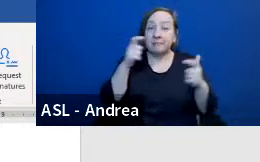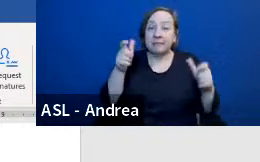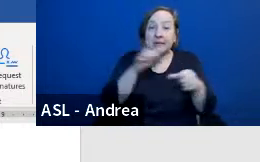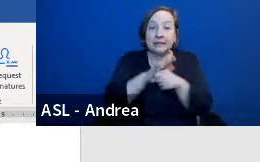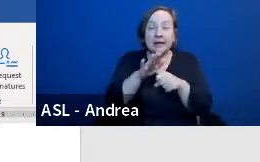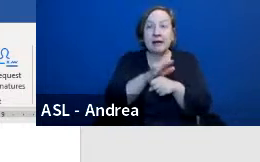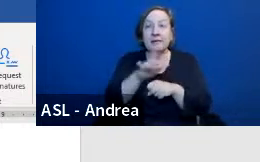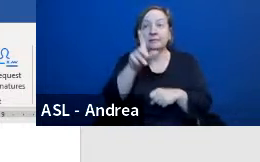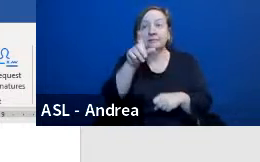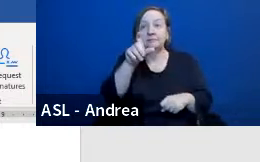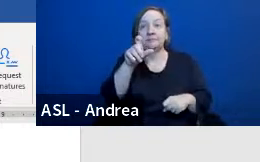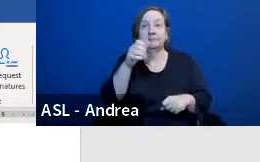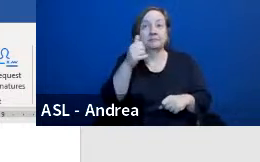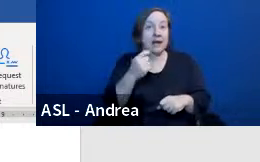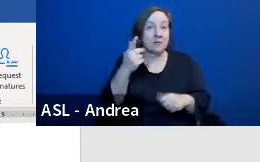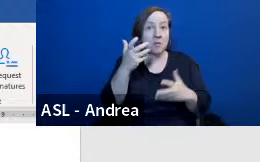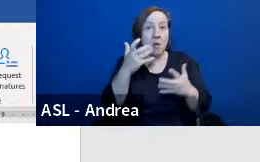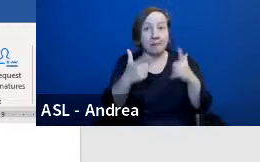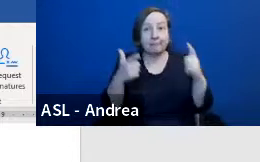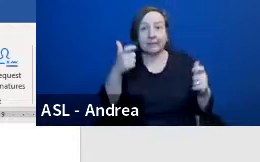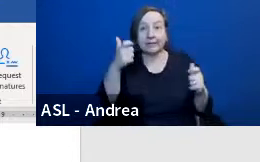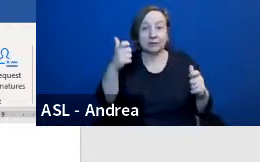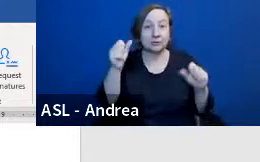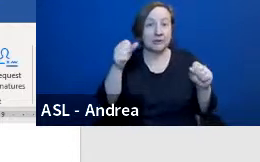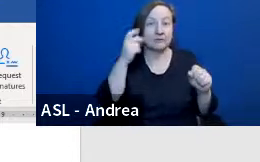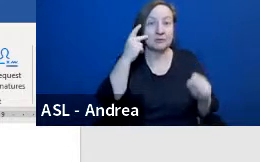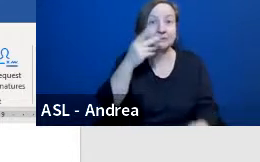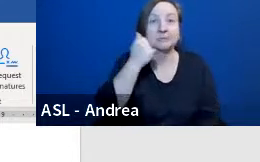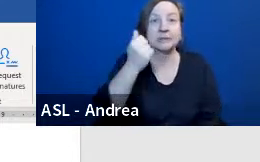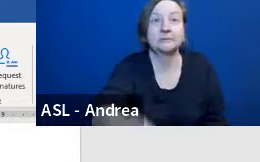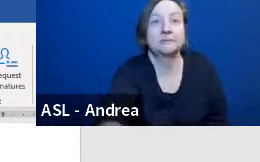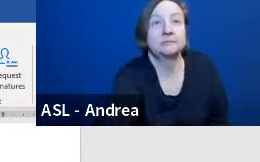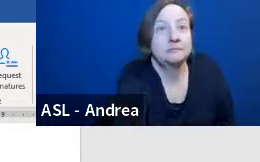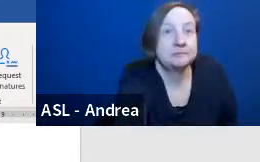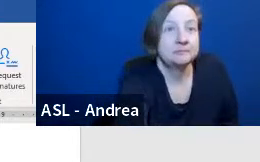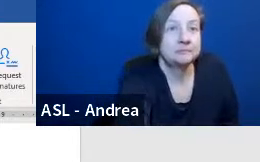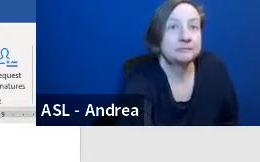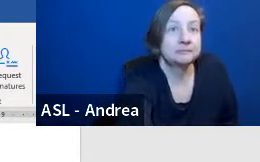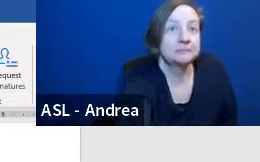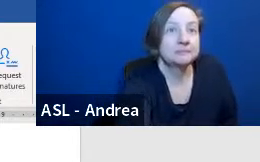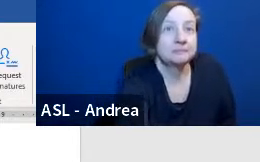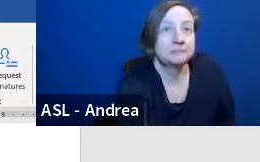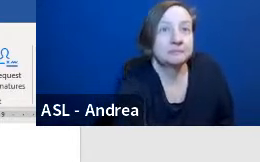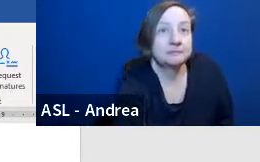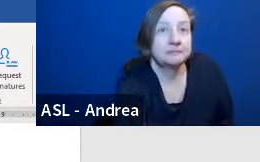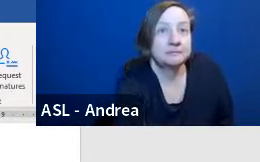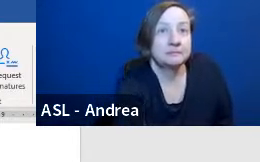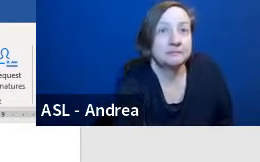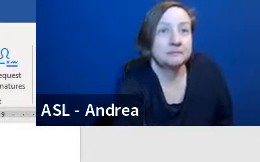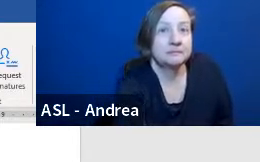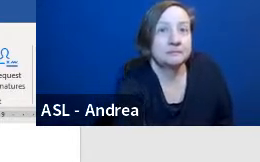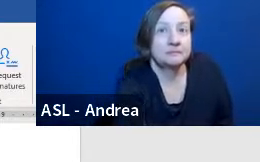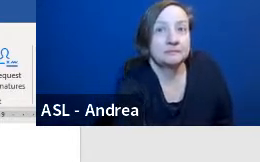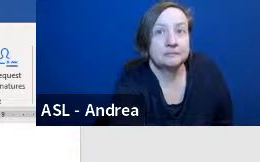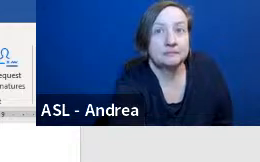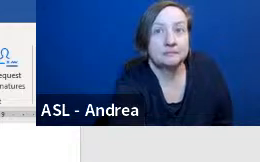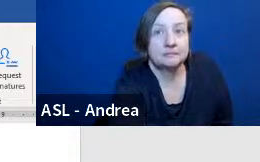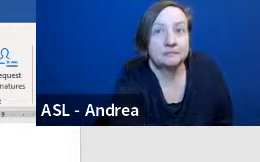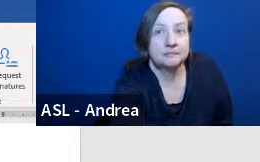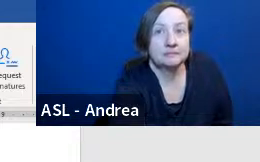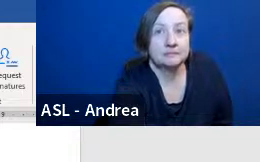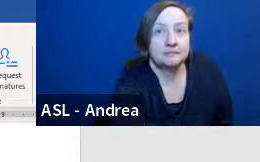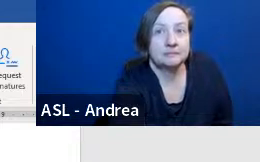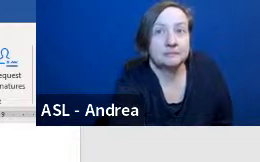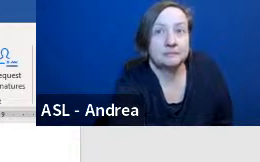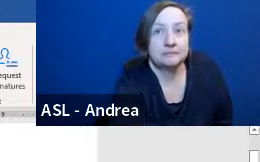enough? Anyone want it bigger to be able to see it? Can you make it bigger? I